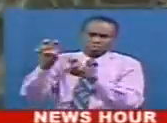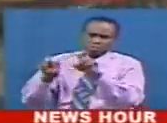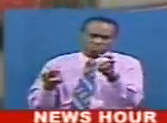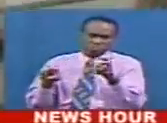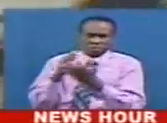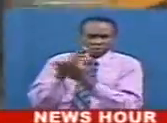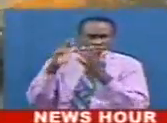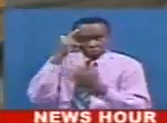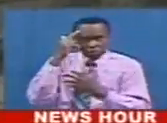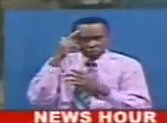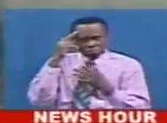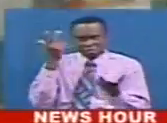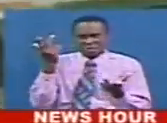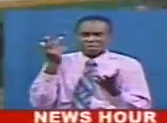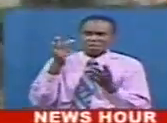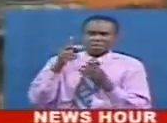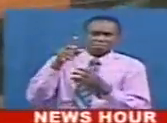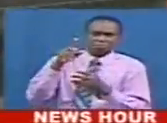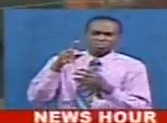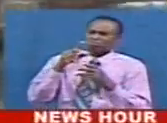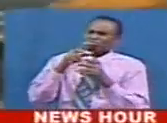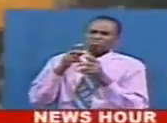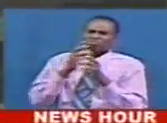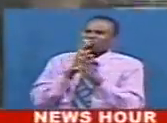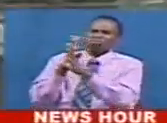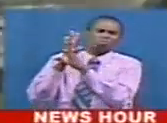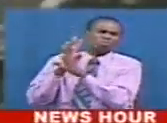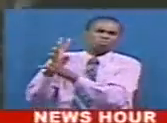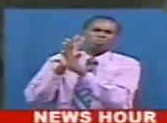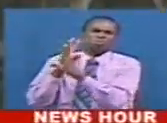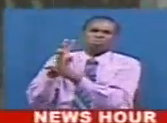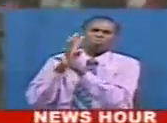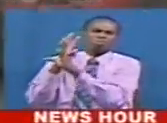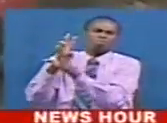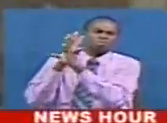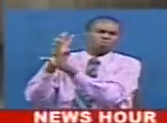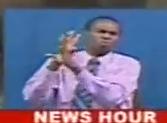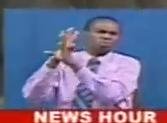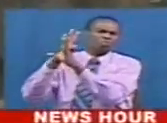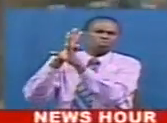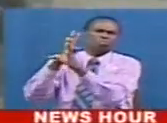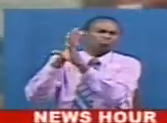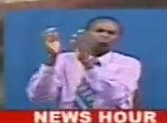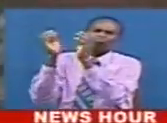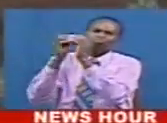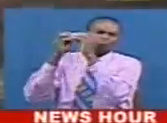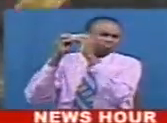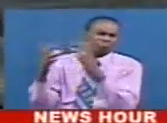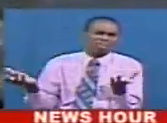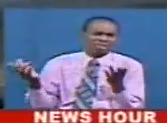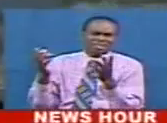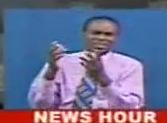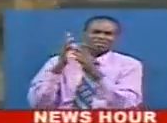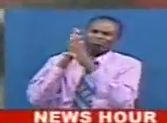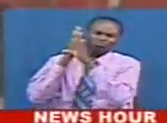of the reasons assigned for the glitch on the Pokuase road is that traffic from Kwabenya, Awoshi and Ofranko feed into it. That's making